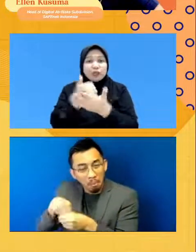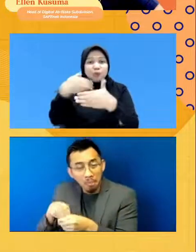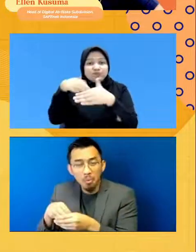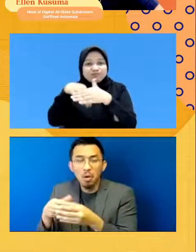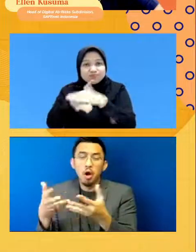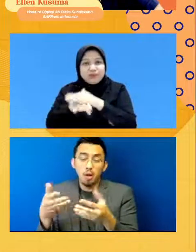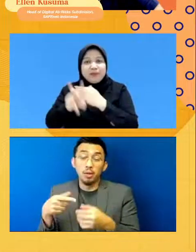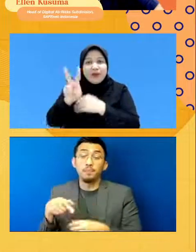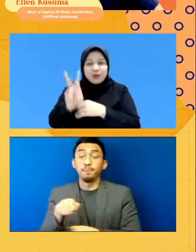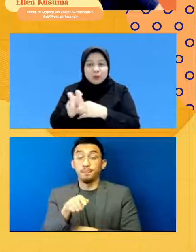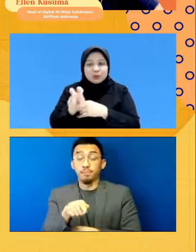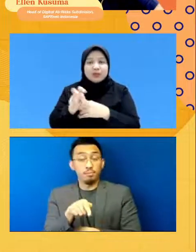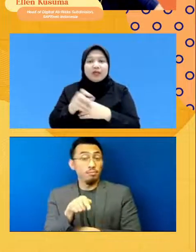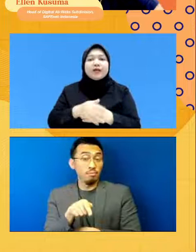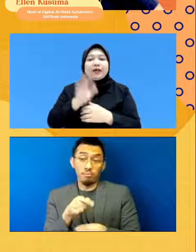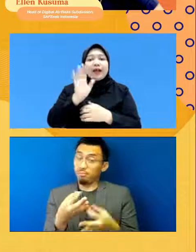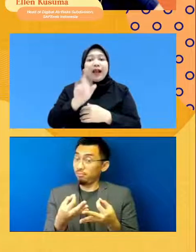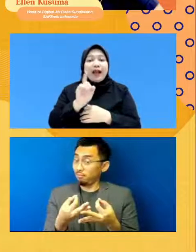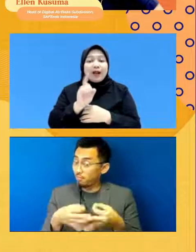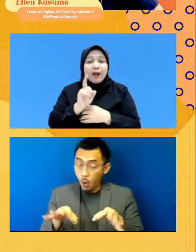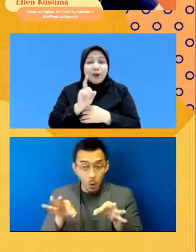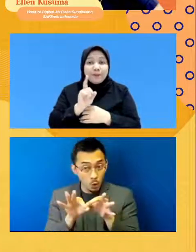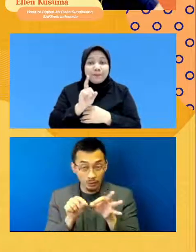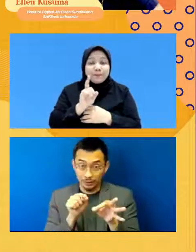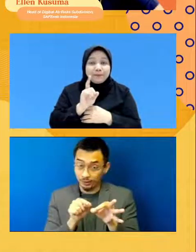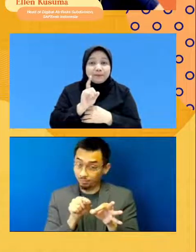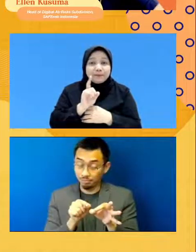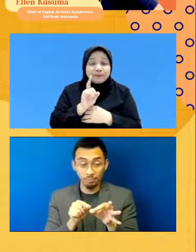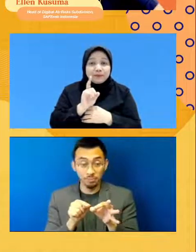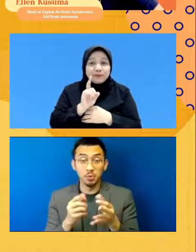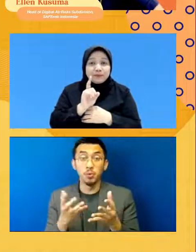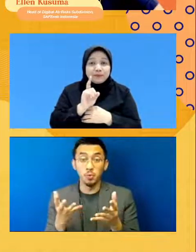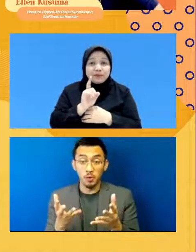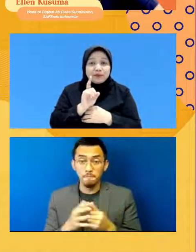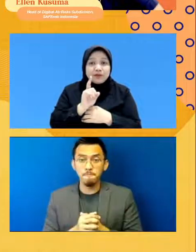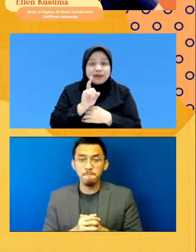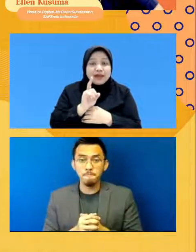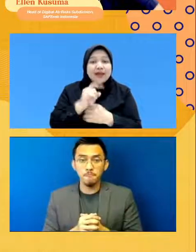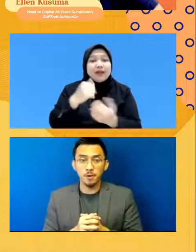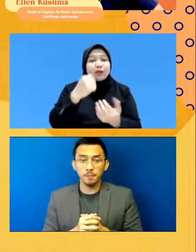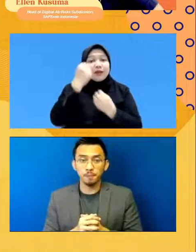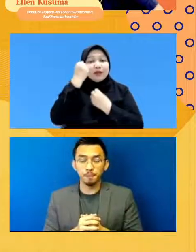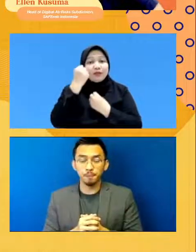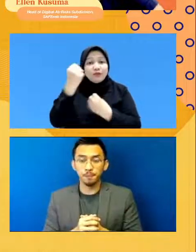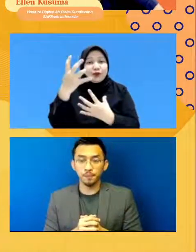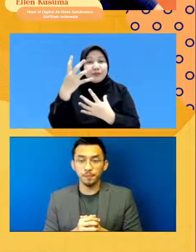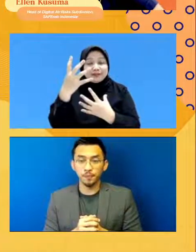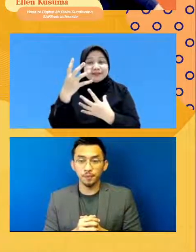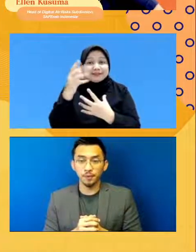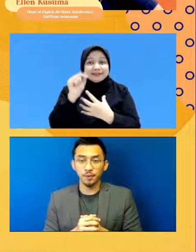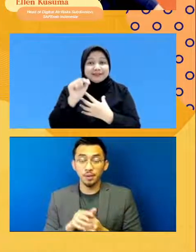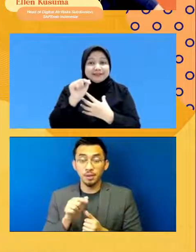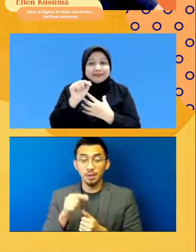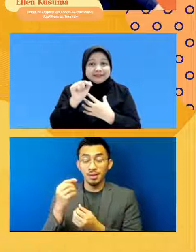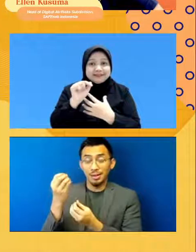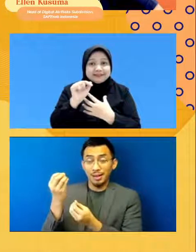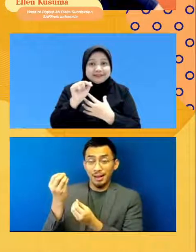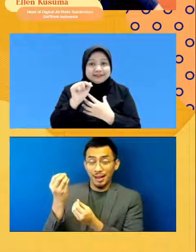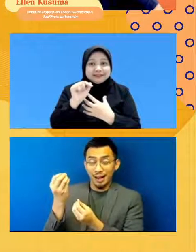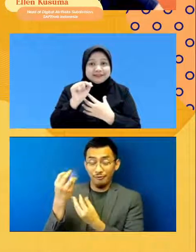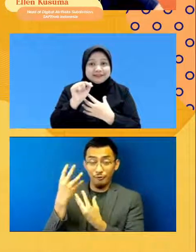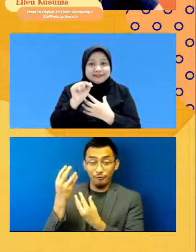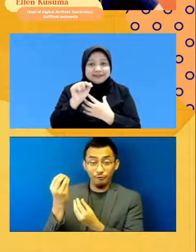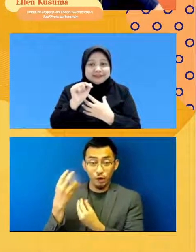identifiable information, some information that could be linked to our